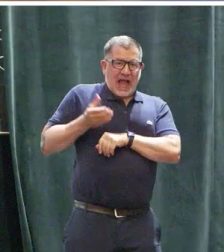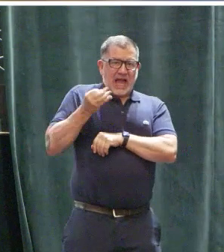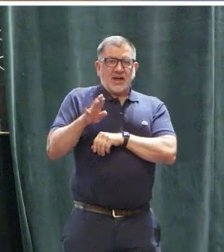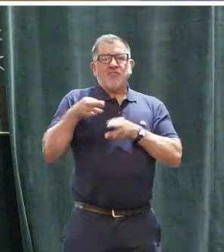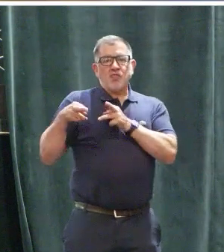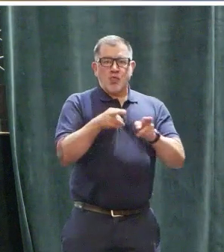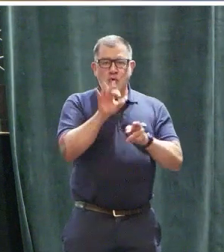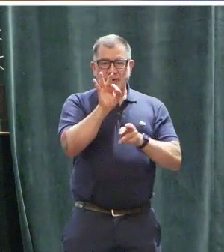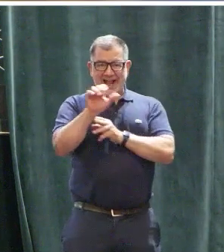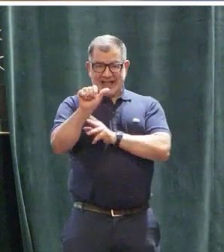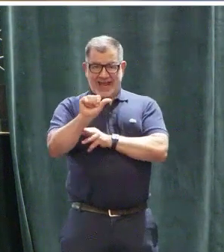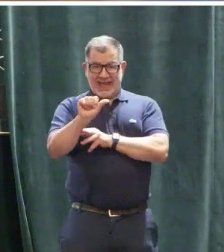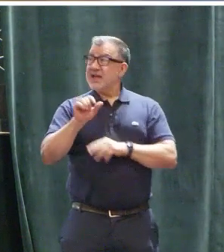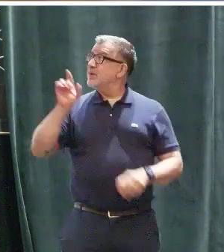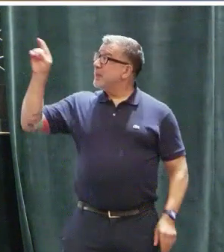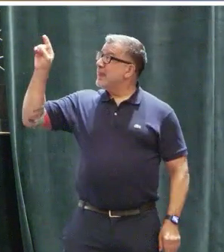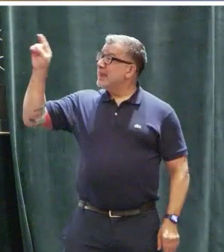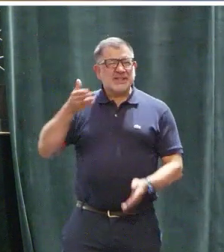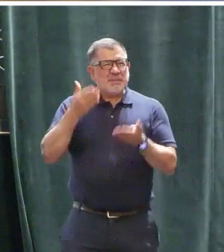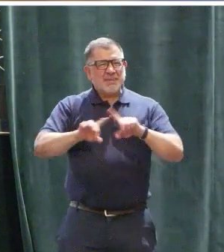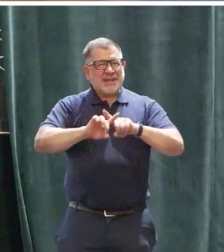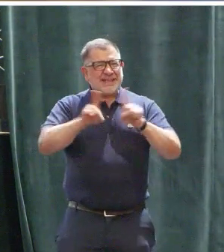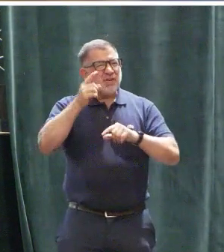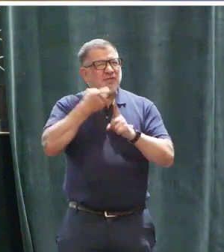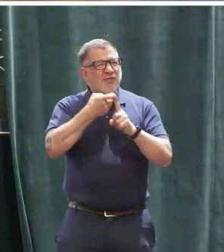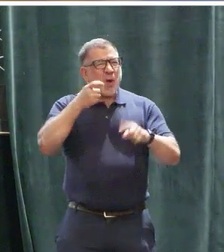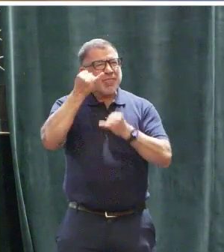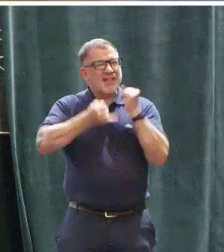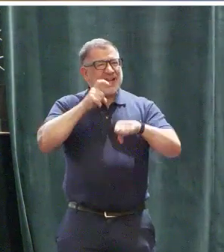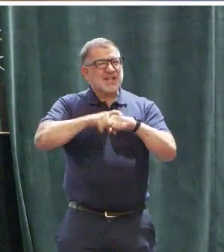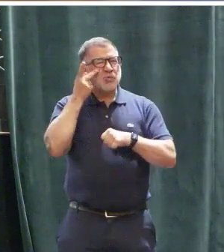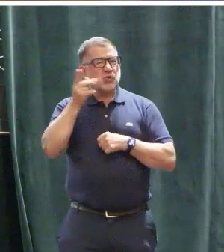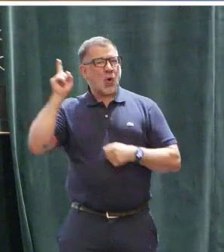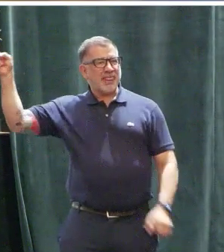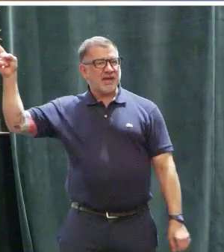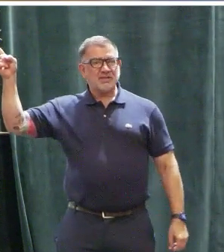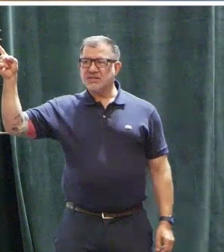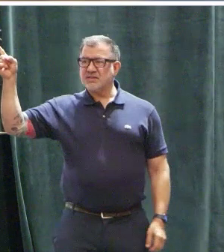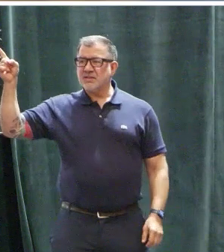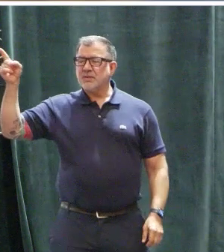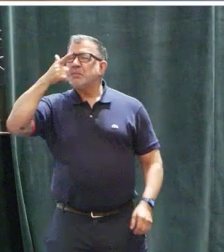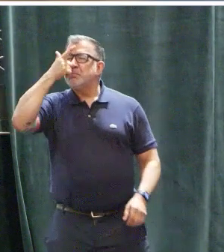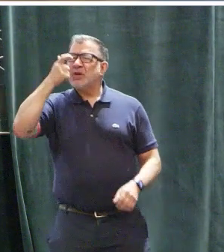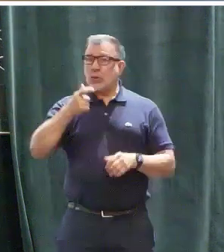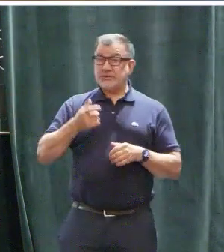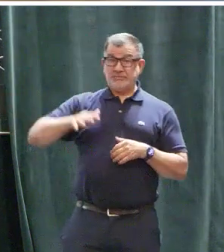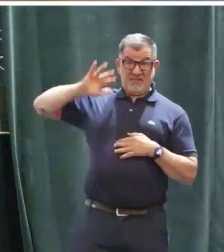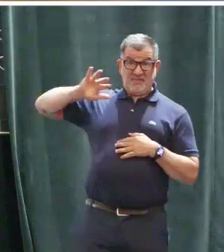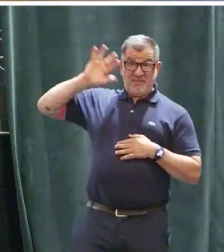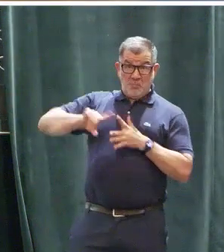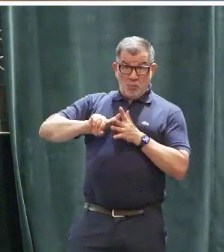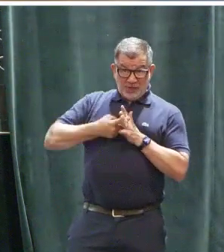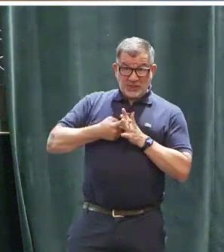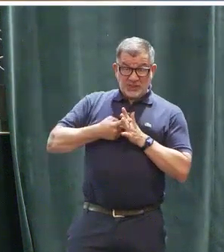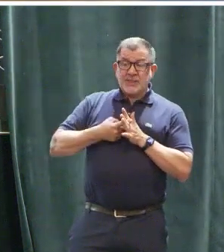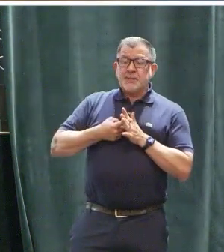may represent a change from the last time some of you saw this alignment, because originally the